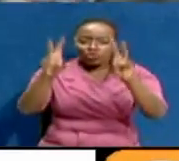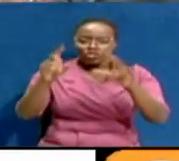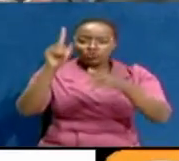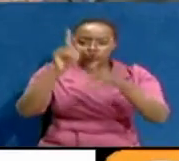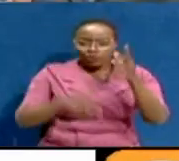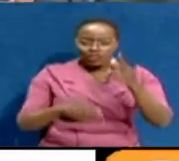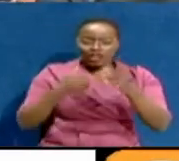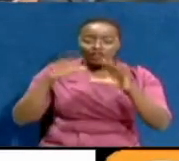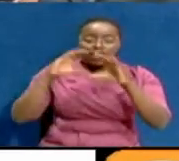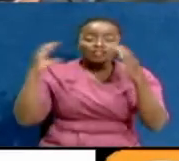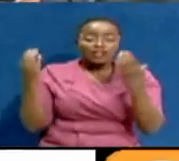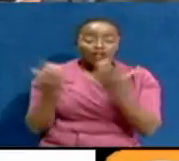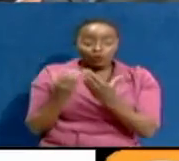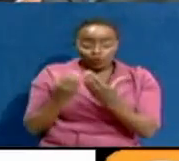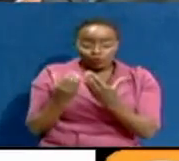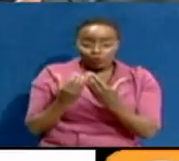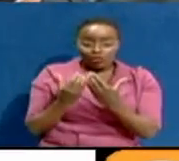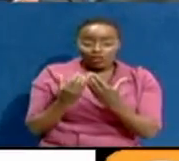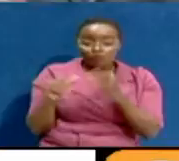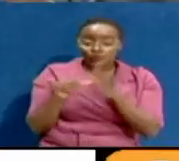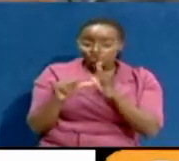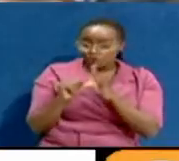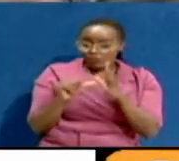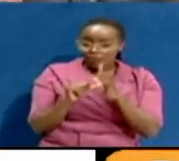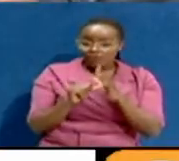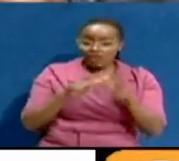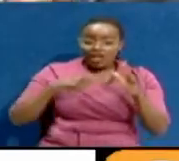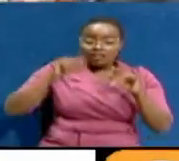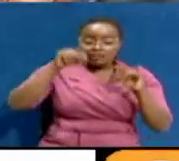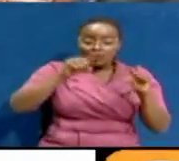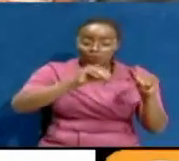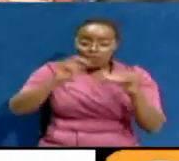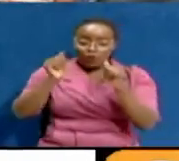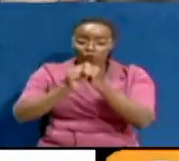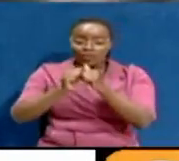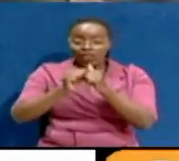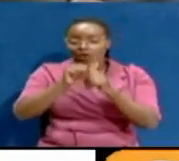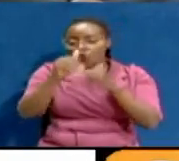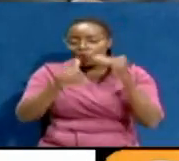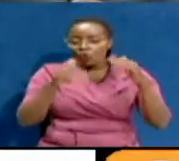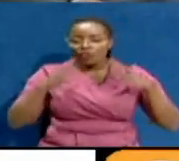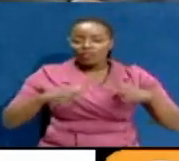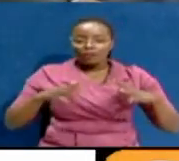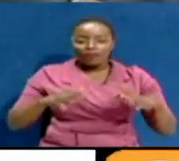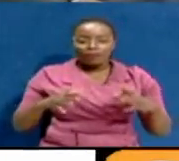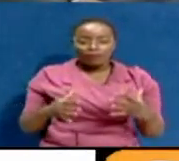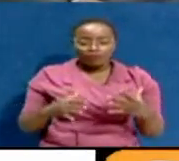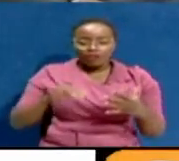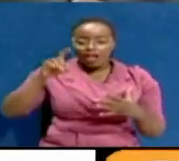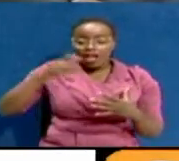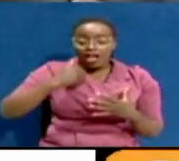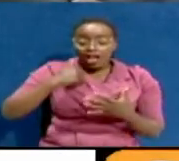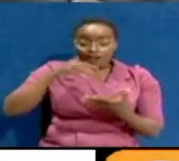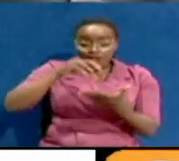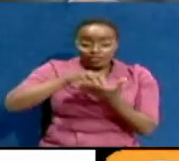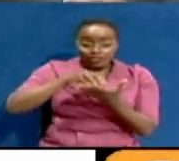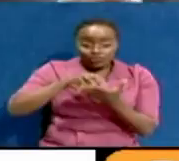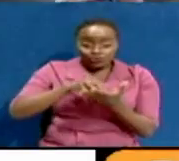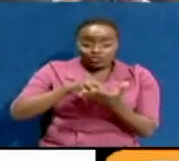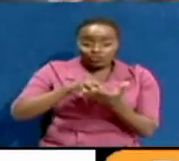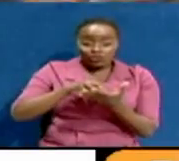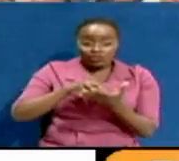them is that it's a global pandemic, and therefore we have to move with the rest of the world. So we're going to have a situation